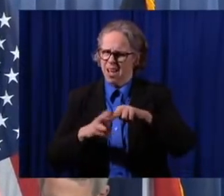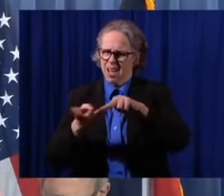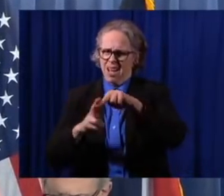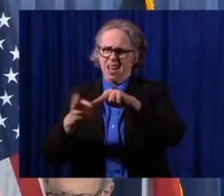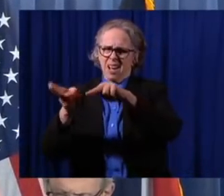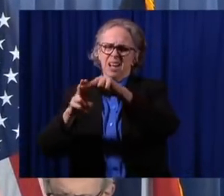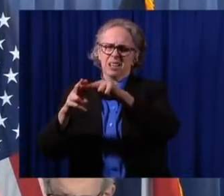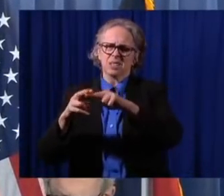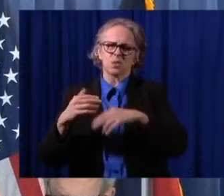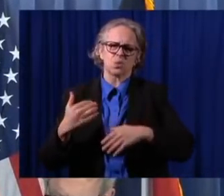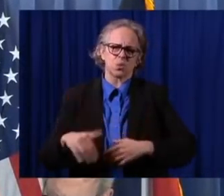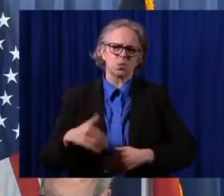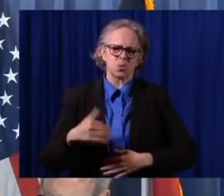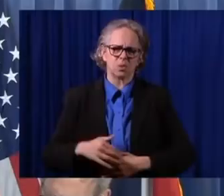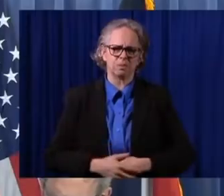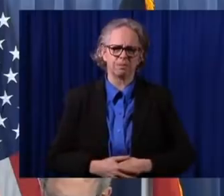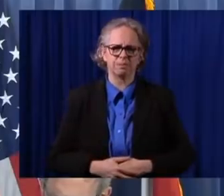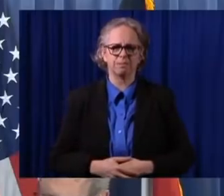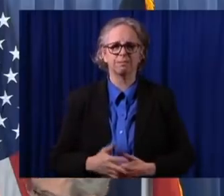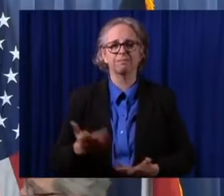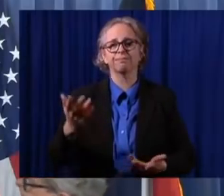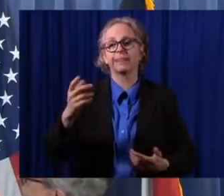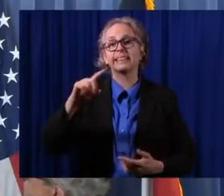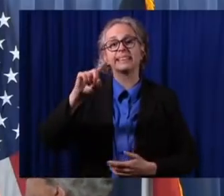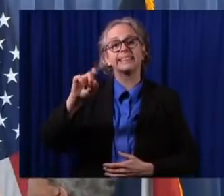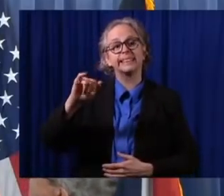Let's look at the zip codes there.